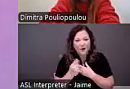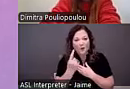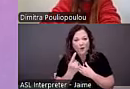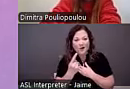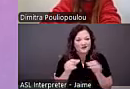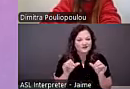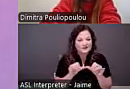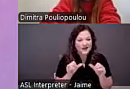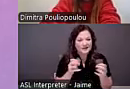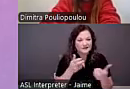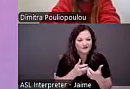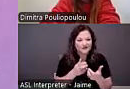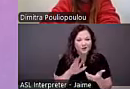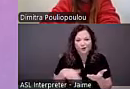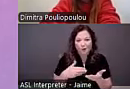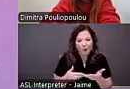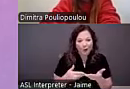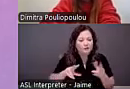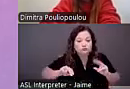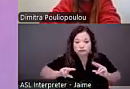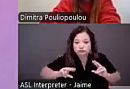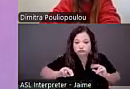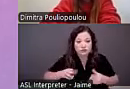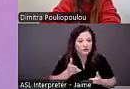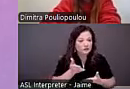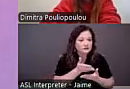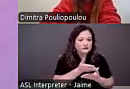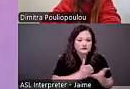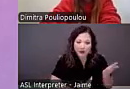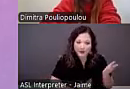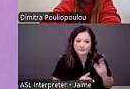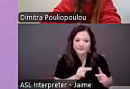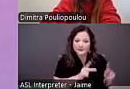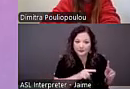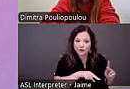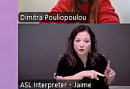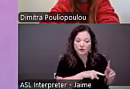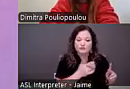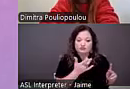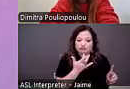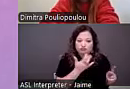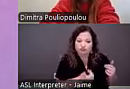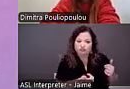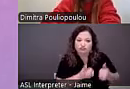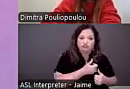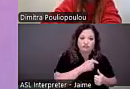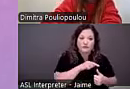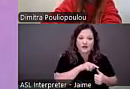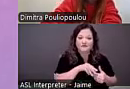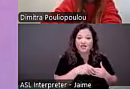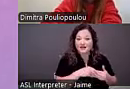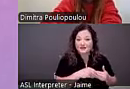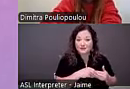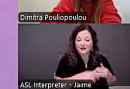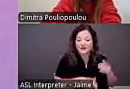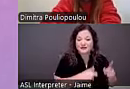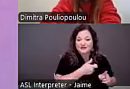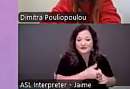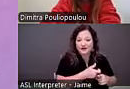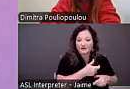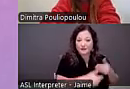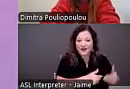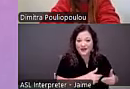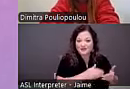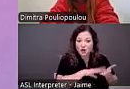solution. Some participants prioritized flexibility and self-paced learning,